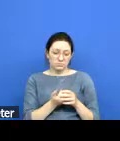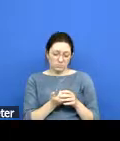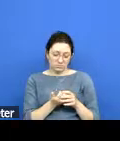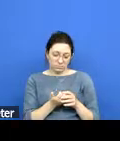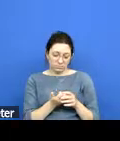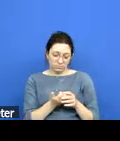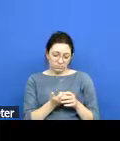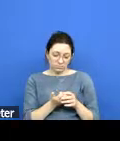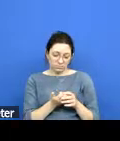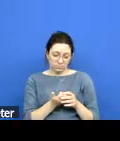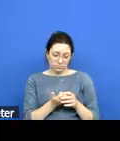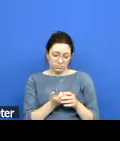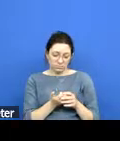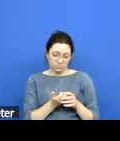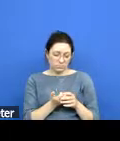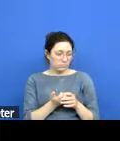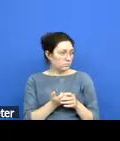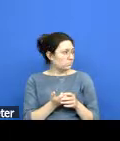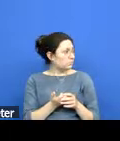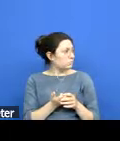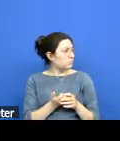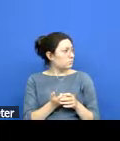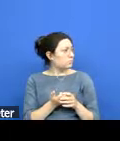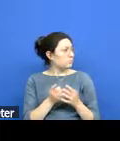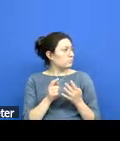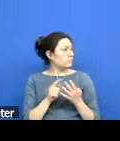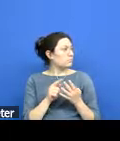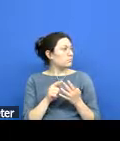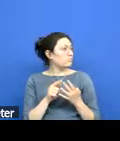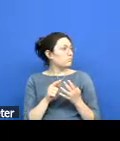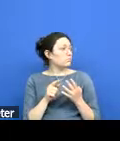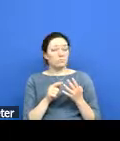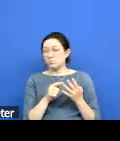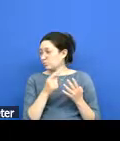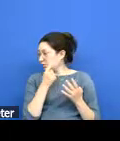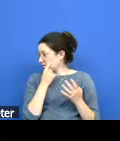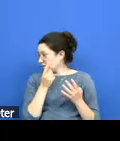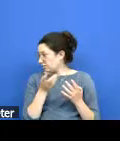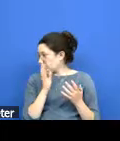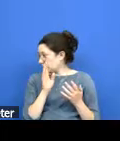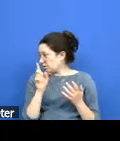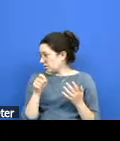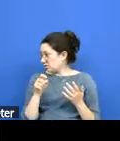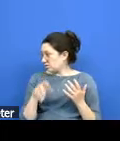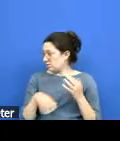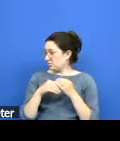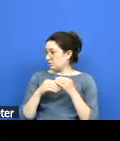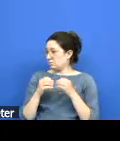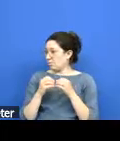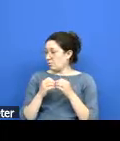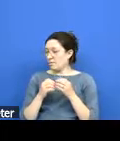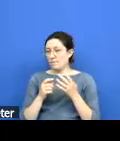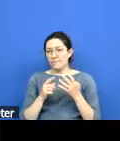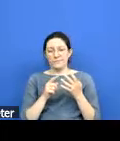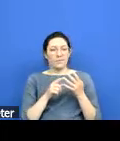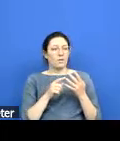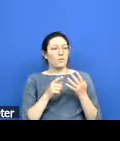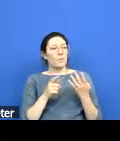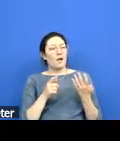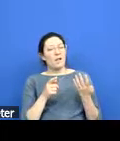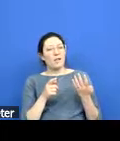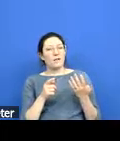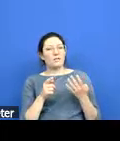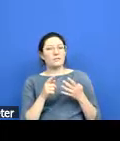Just wonder if the state would warrant it then. Yeah, we'll see. Yep. I mean, that's the thing. They do have the option to put it back in, although